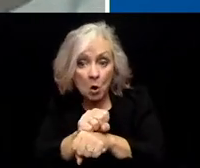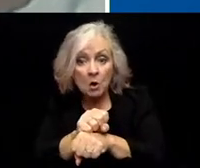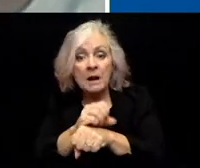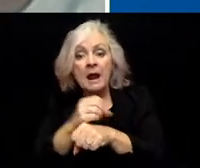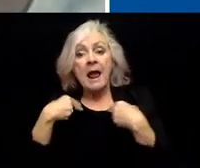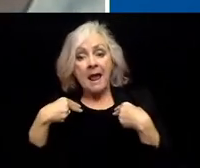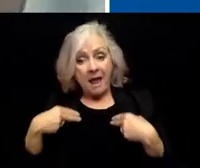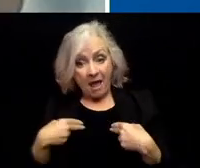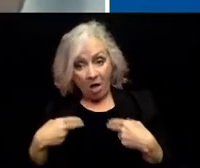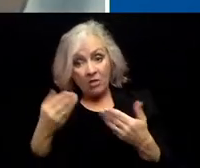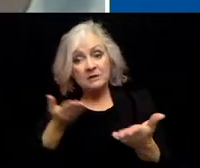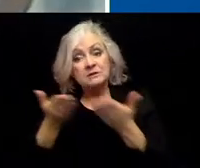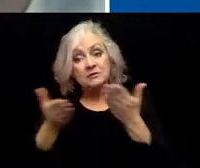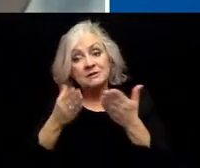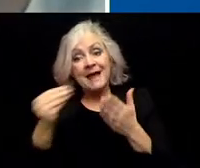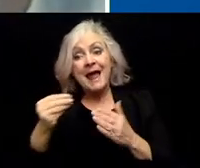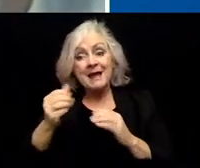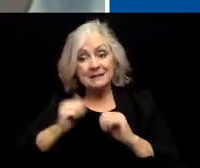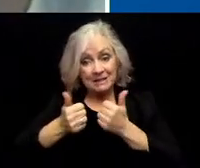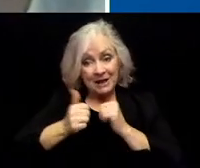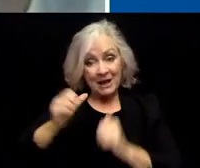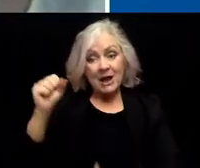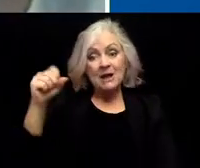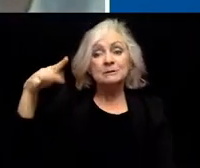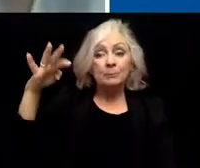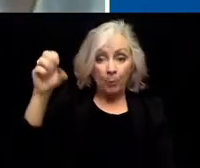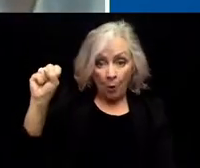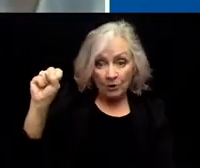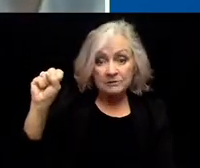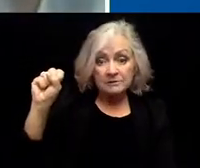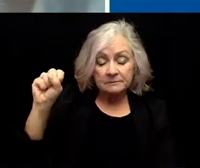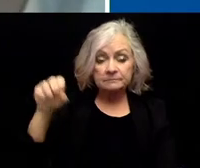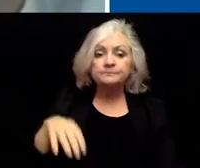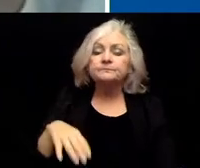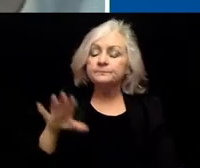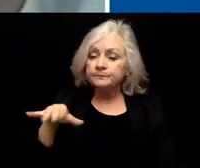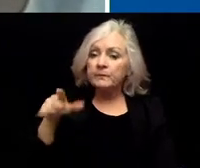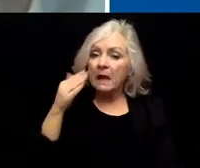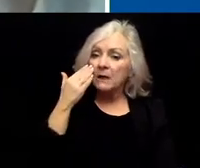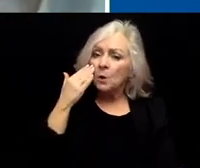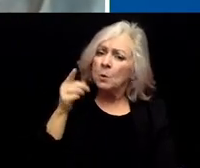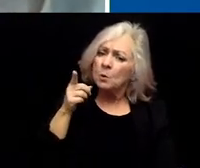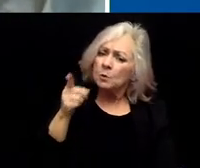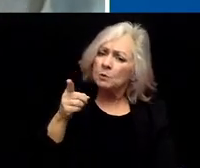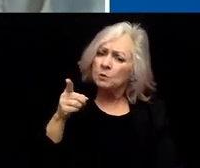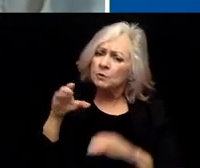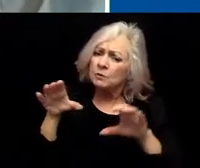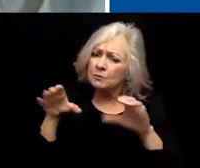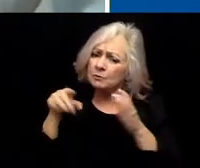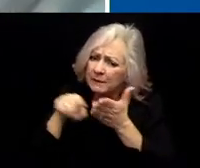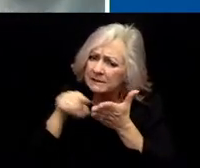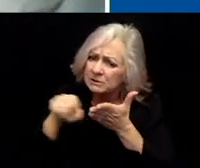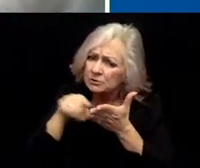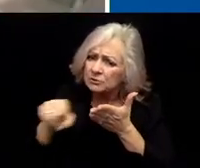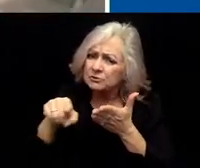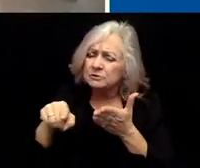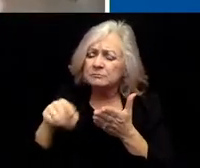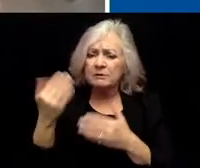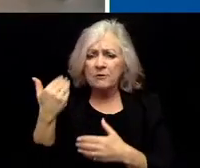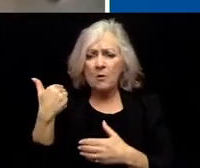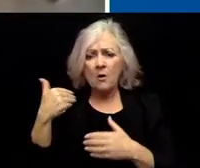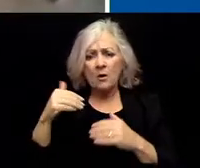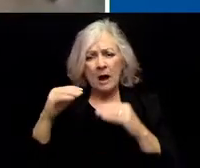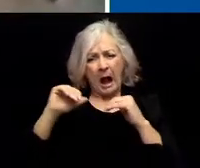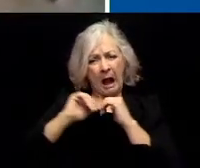field. I know you've done a lot of research on sort of teaching regular citizens to sort